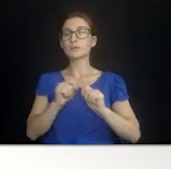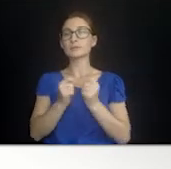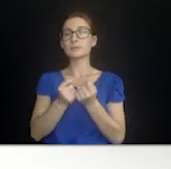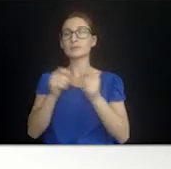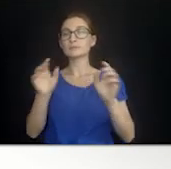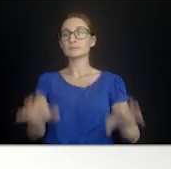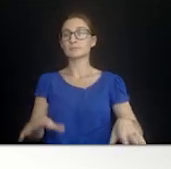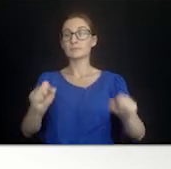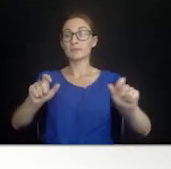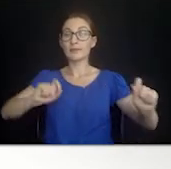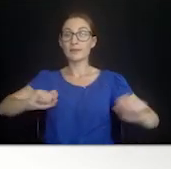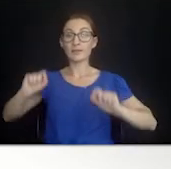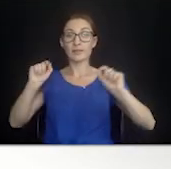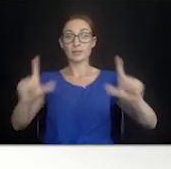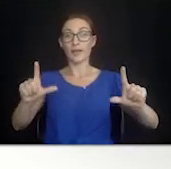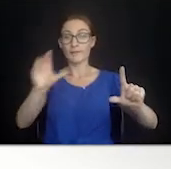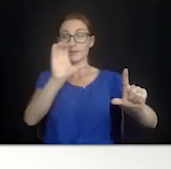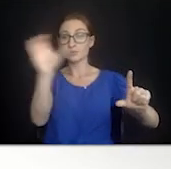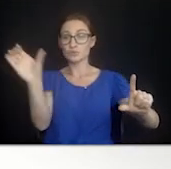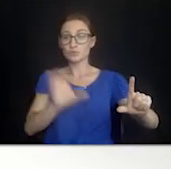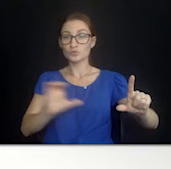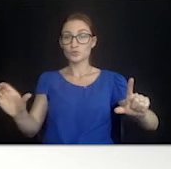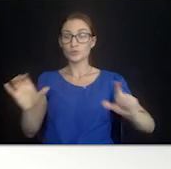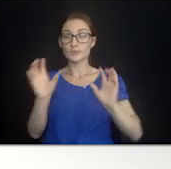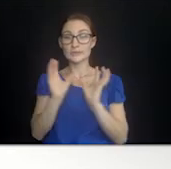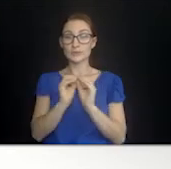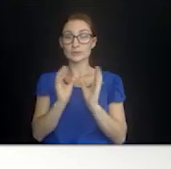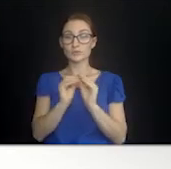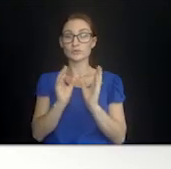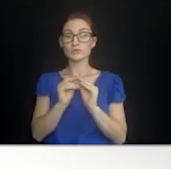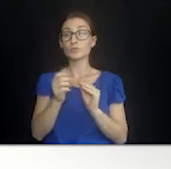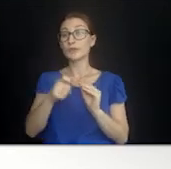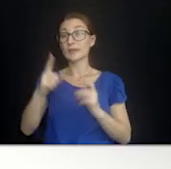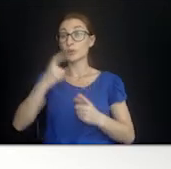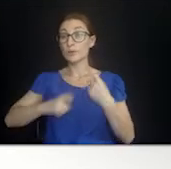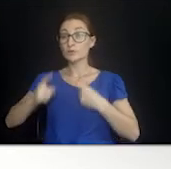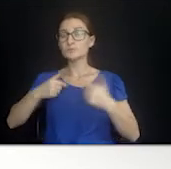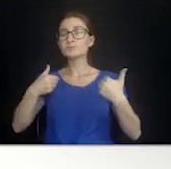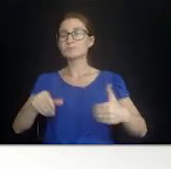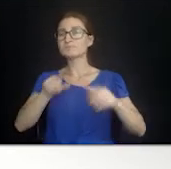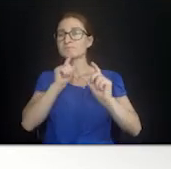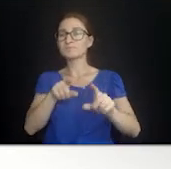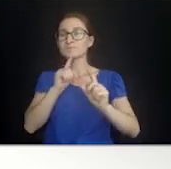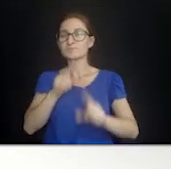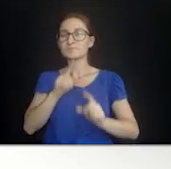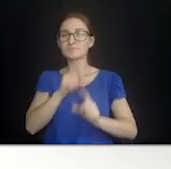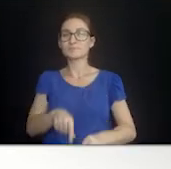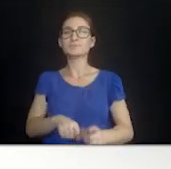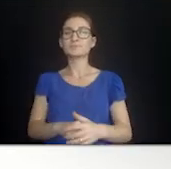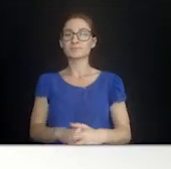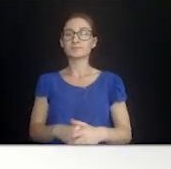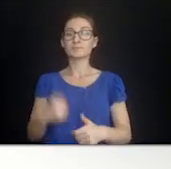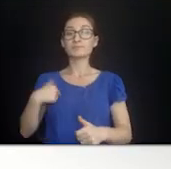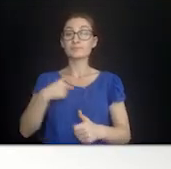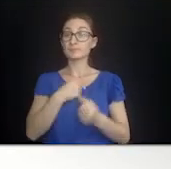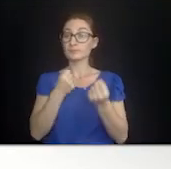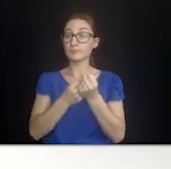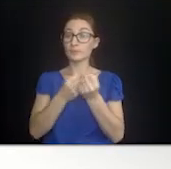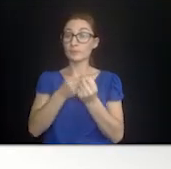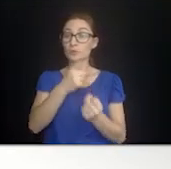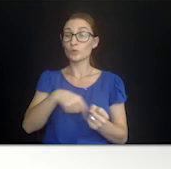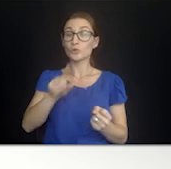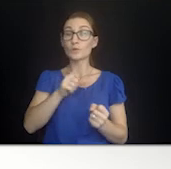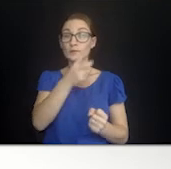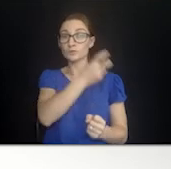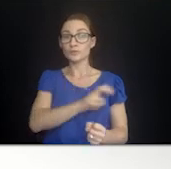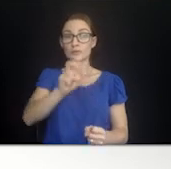is also holding live Zoom sessions to answer questions from our members to help